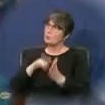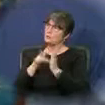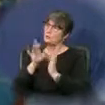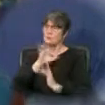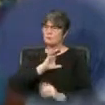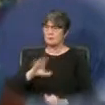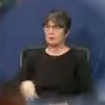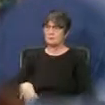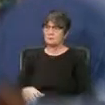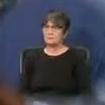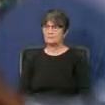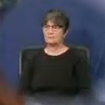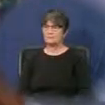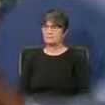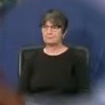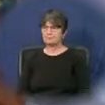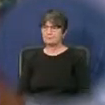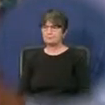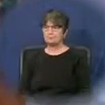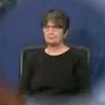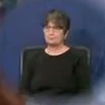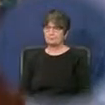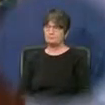Jesus Christ.